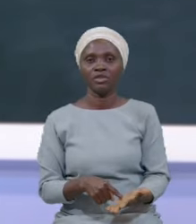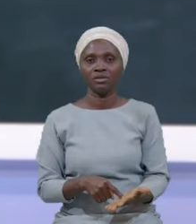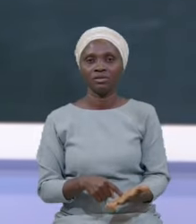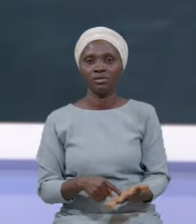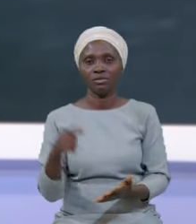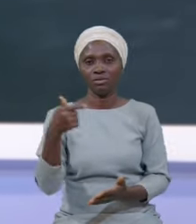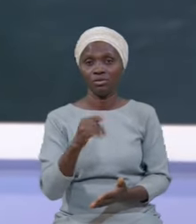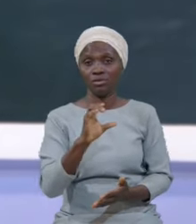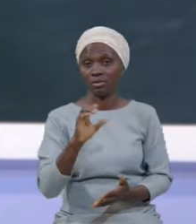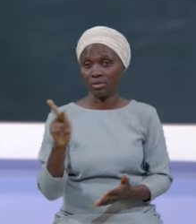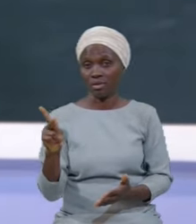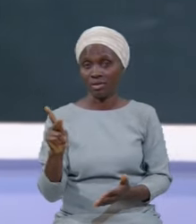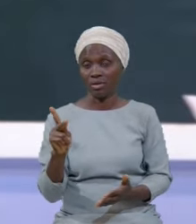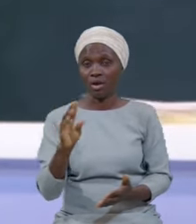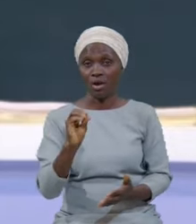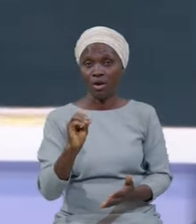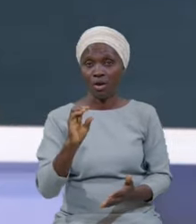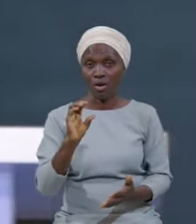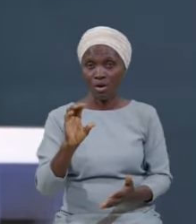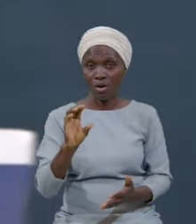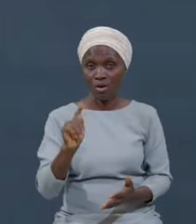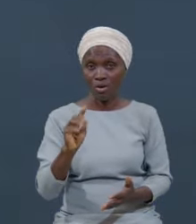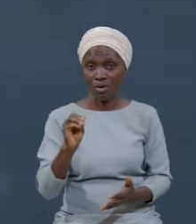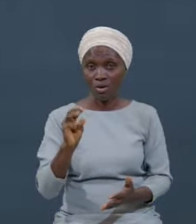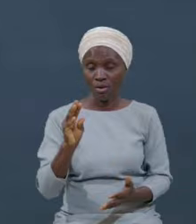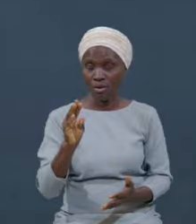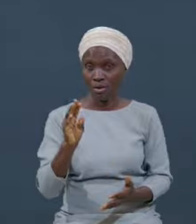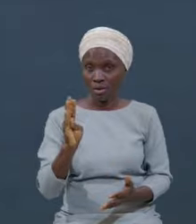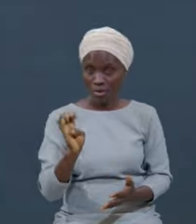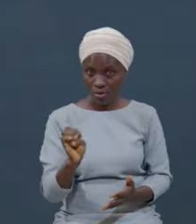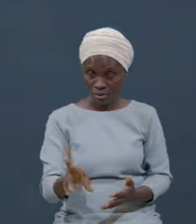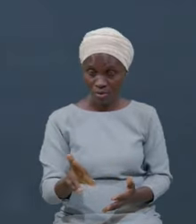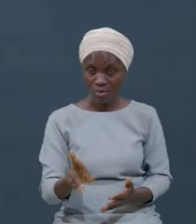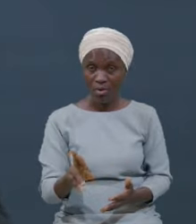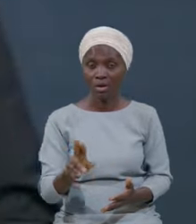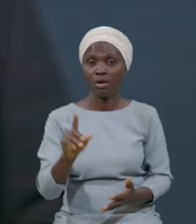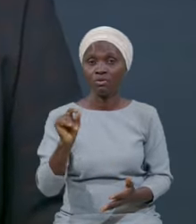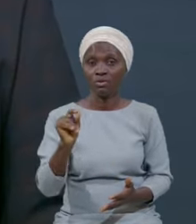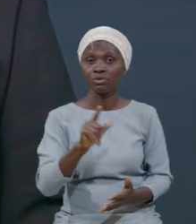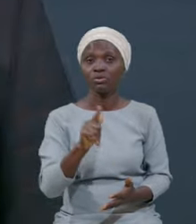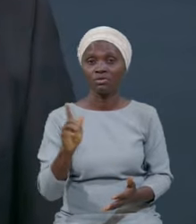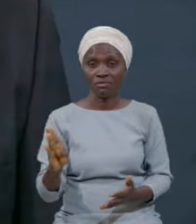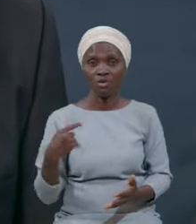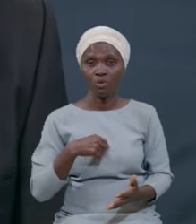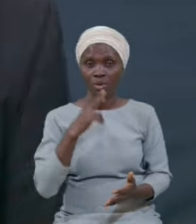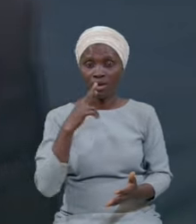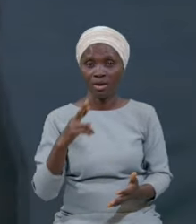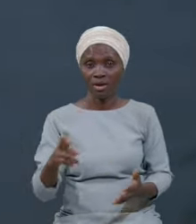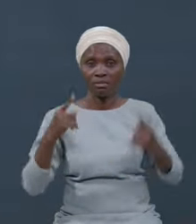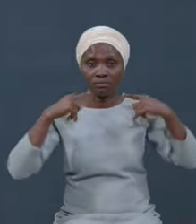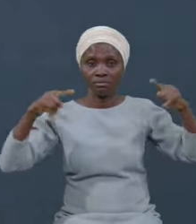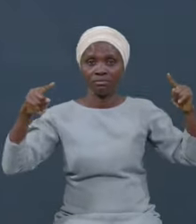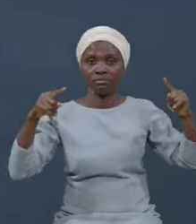October 2024, we're declaring, we're upholding, we're